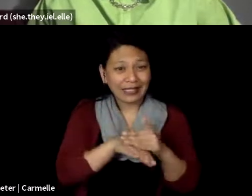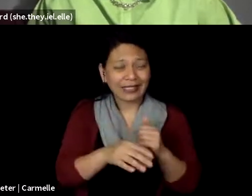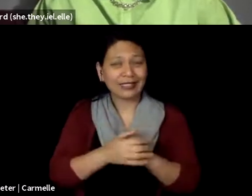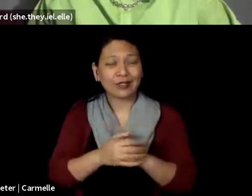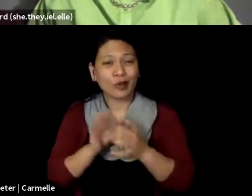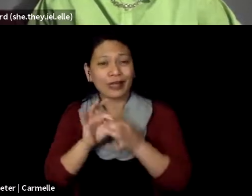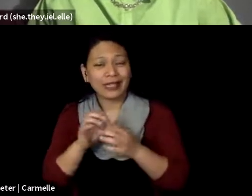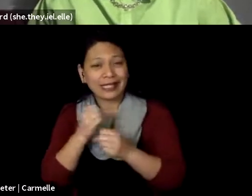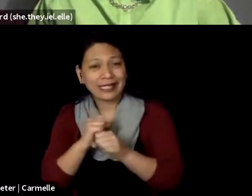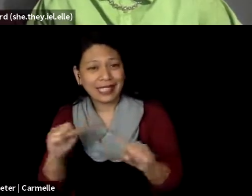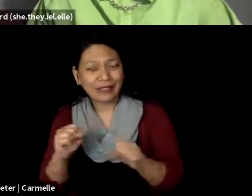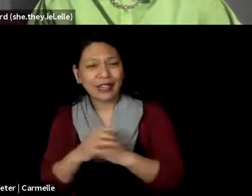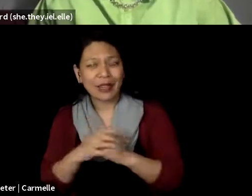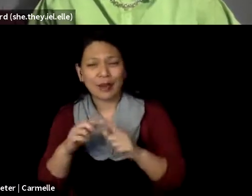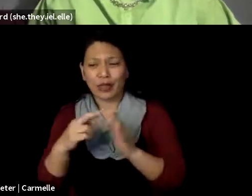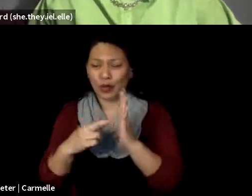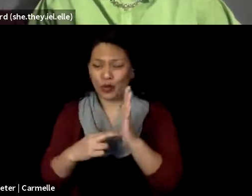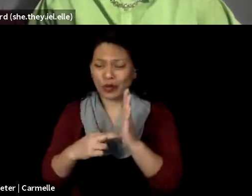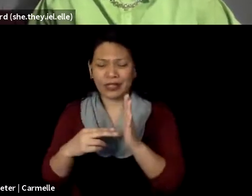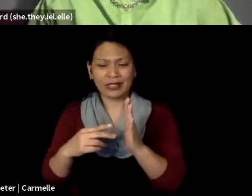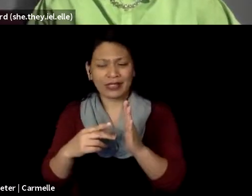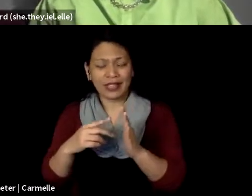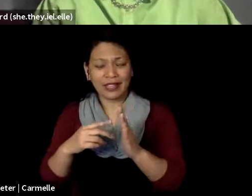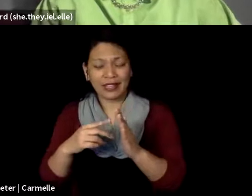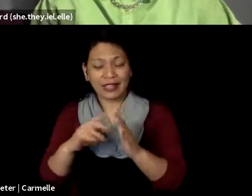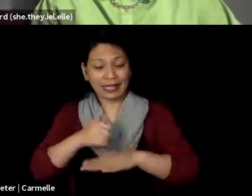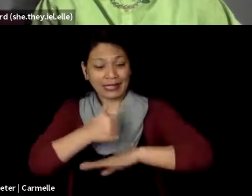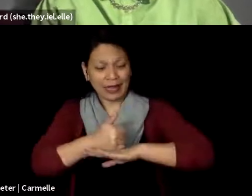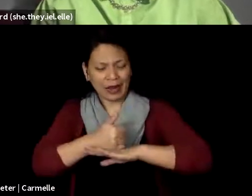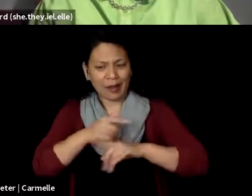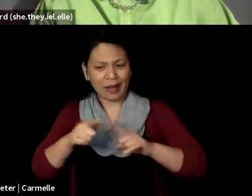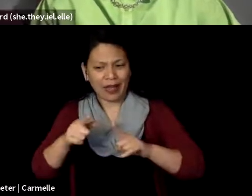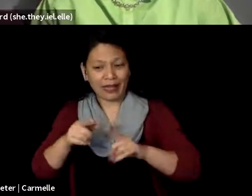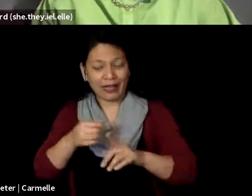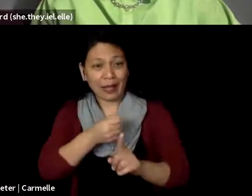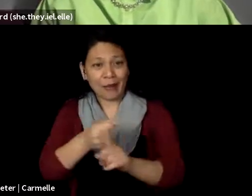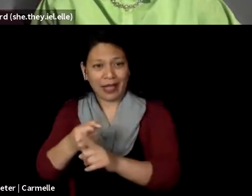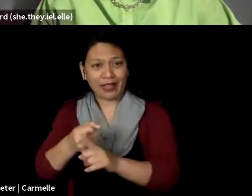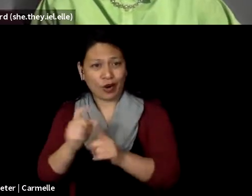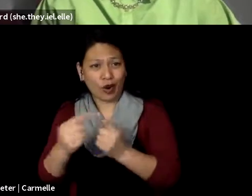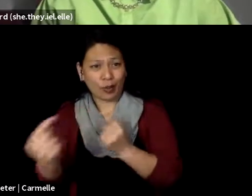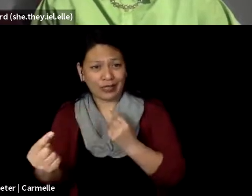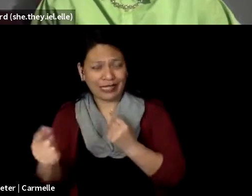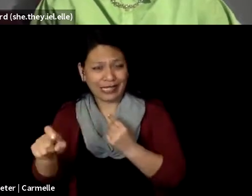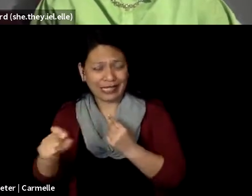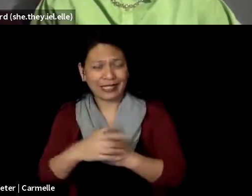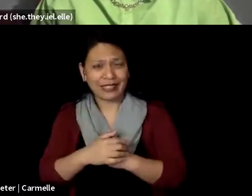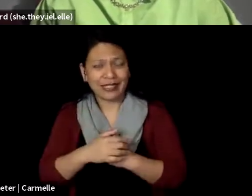become quite the opposite most often, right? And to really, I think, finding that balance